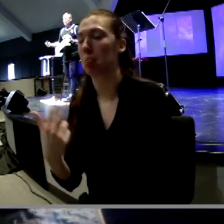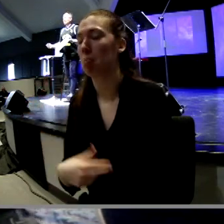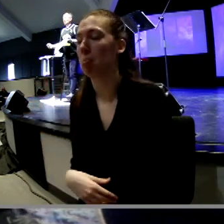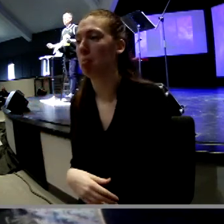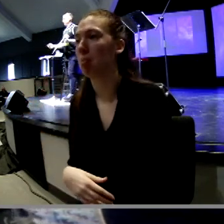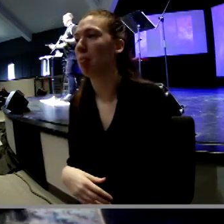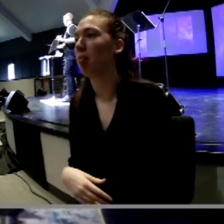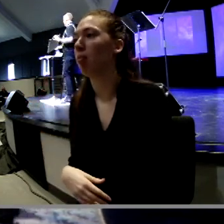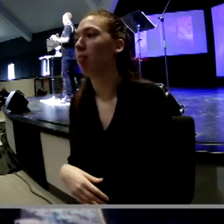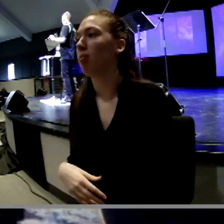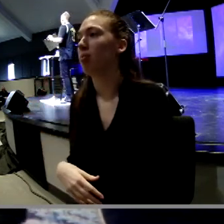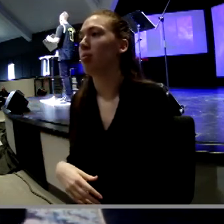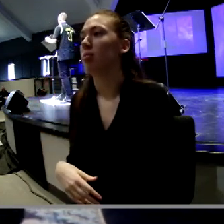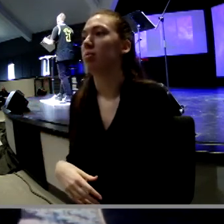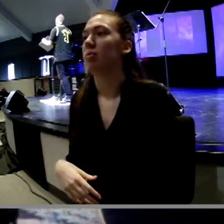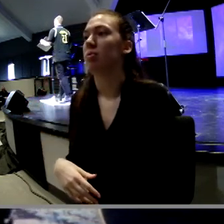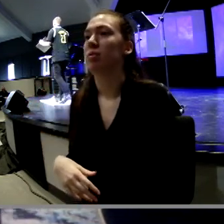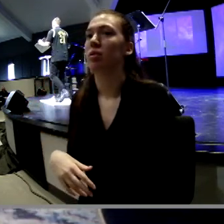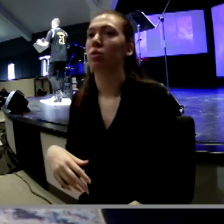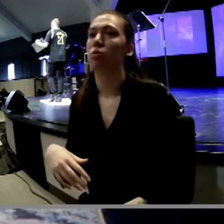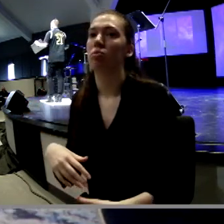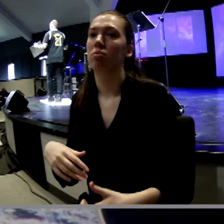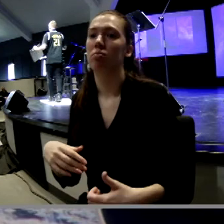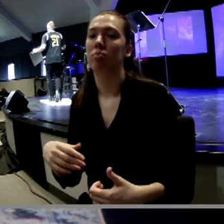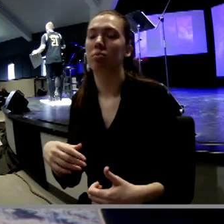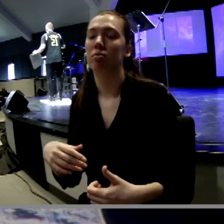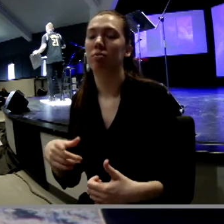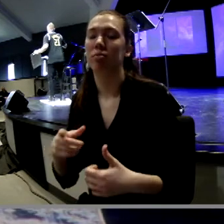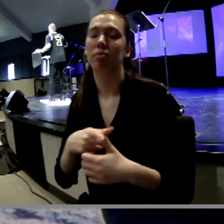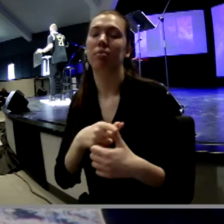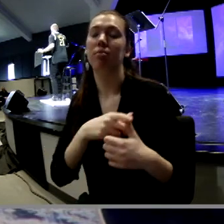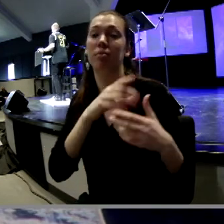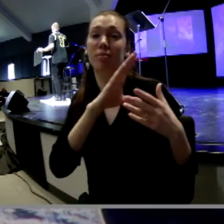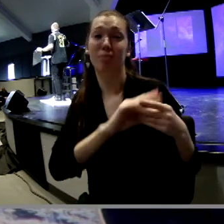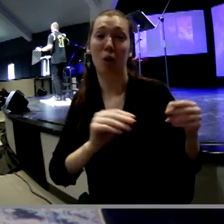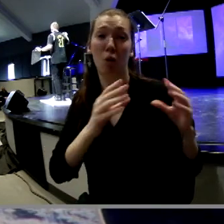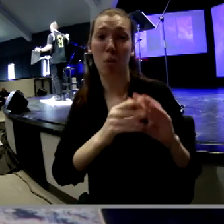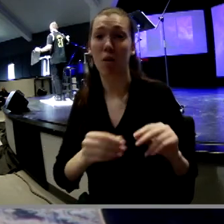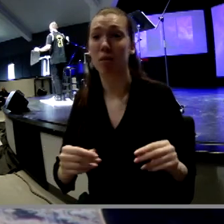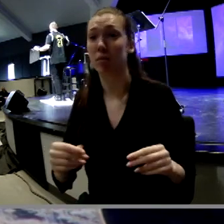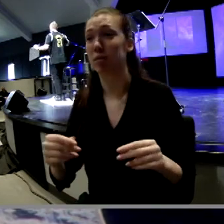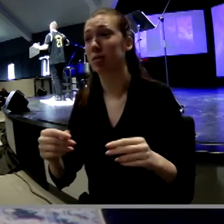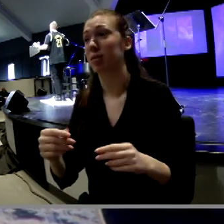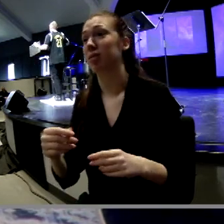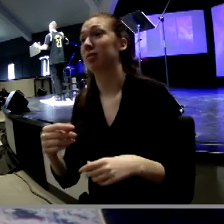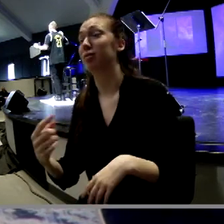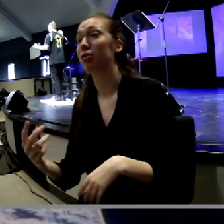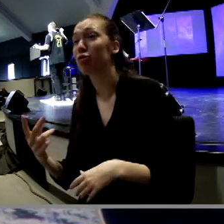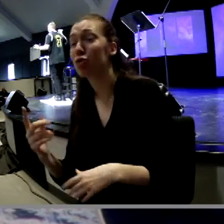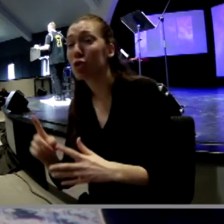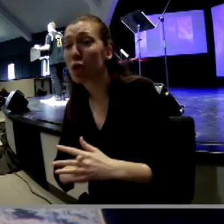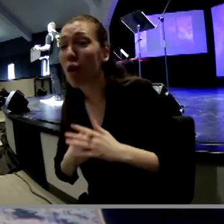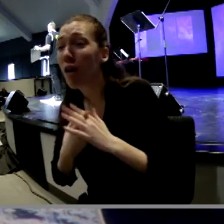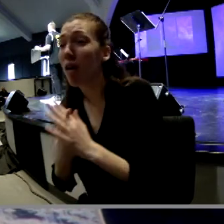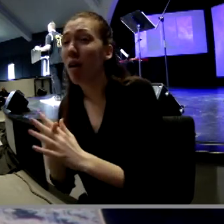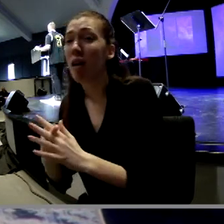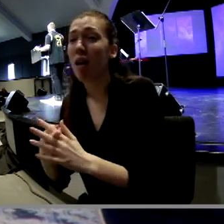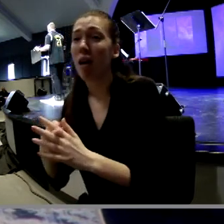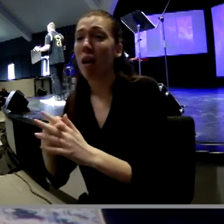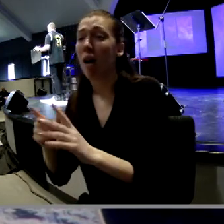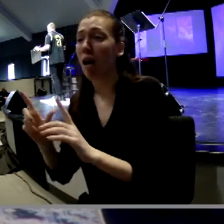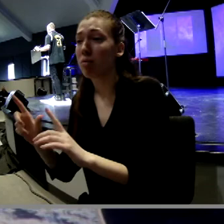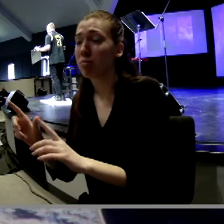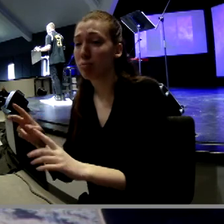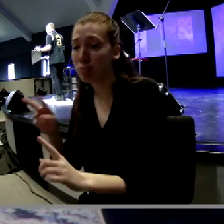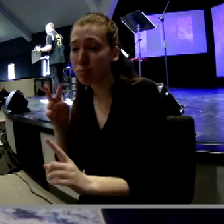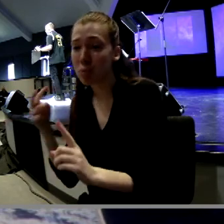imagination. Start looking at your life through the parables of Christ. Start looking and thinking local and global. Start to